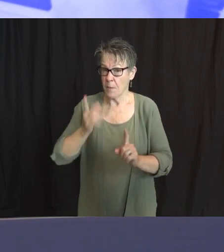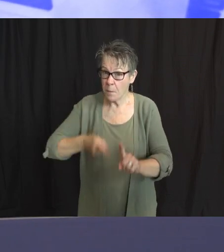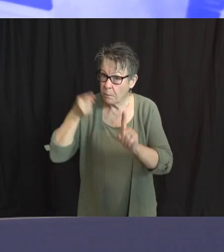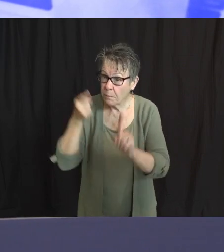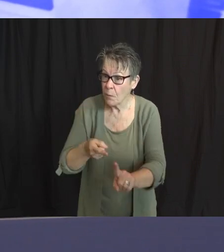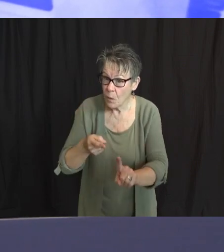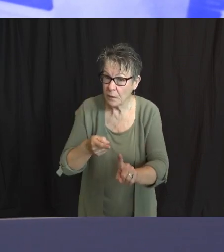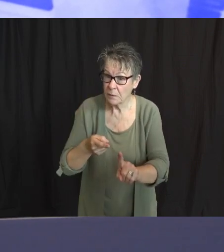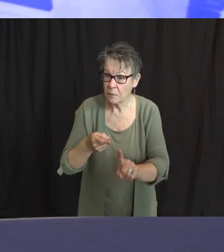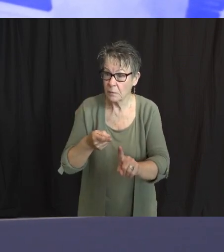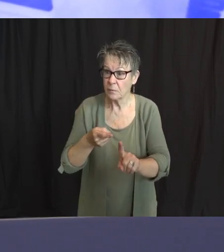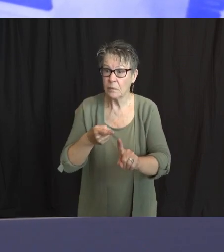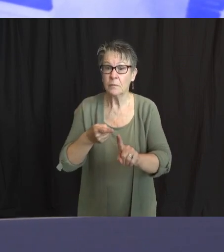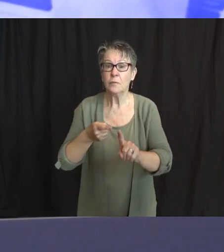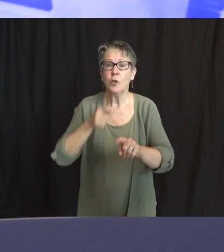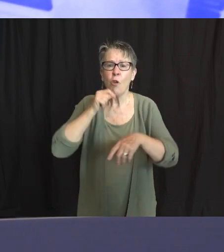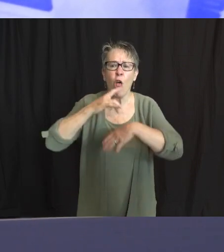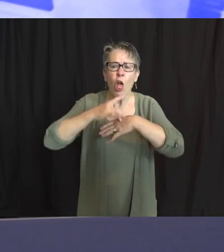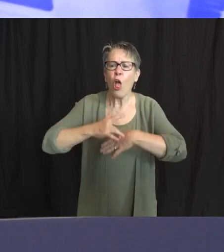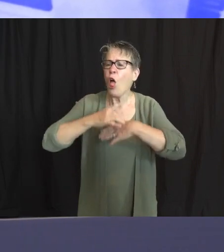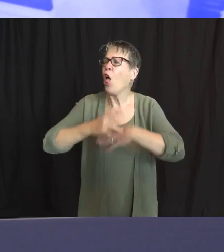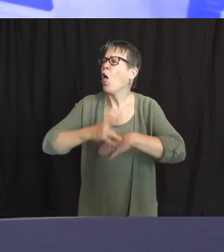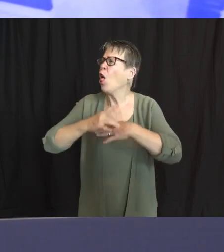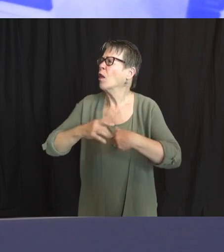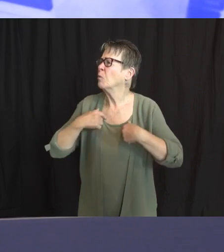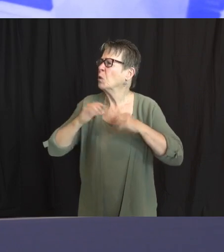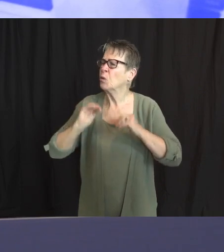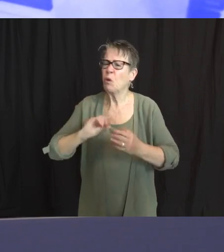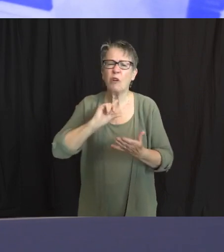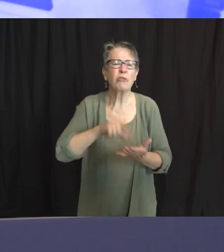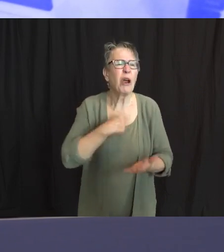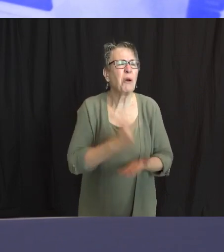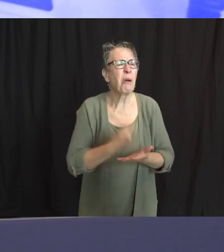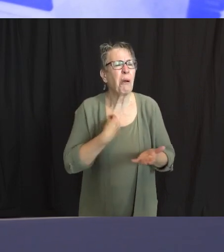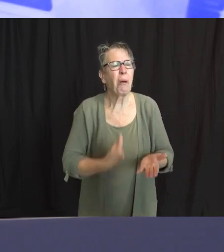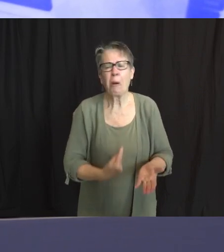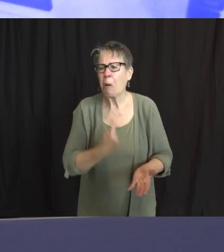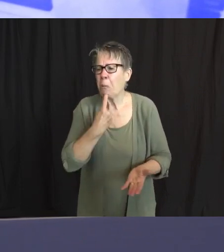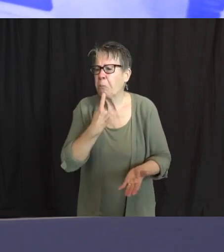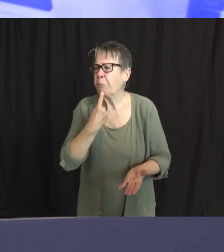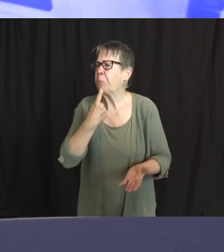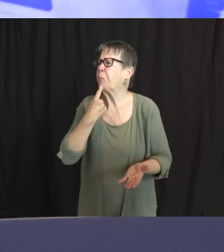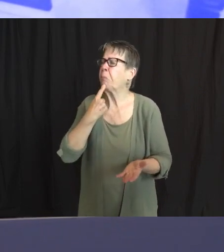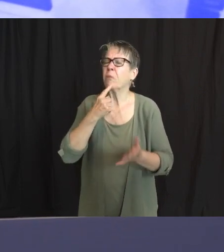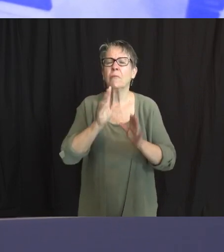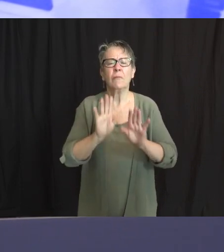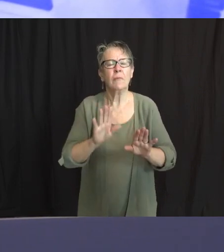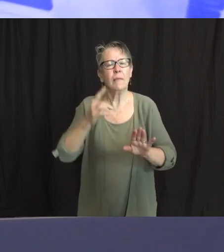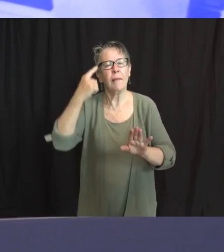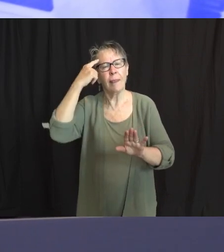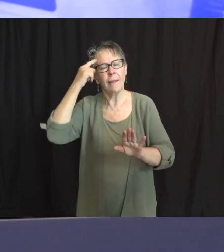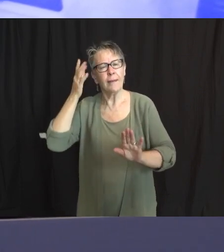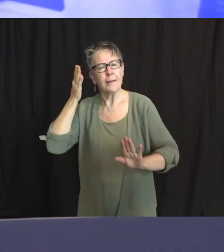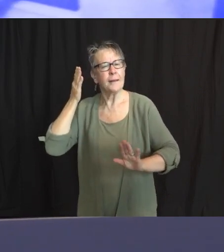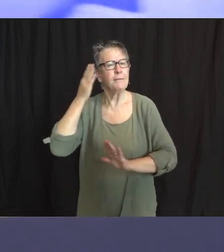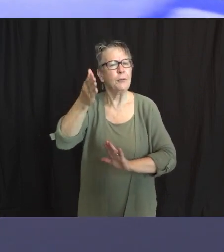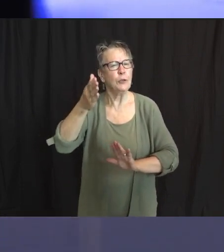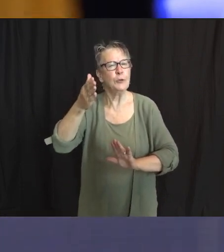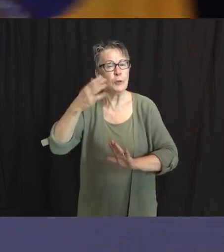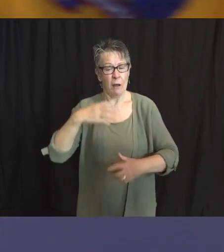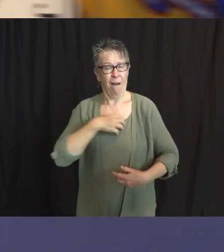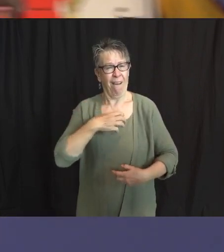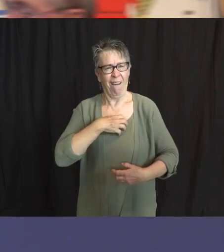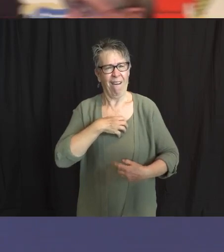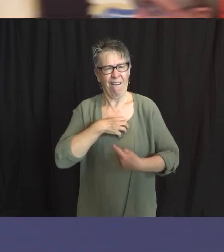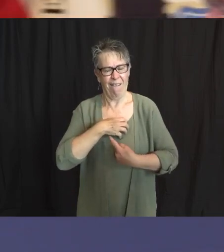axle of the challenge, but more so in the opportunity that lies ahead to leave it better than they found it. Eddie,